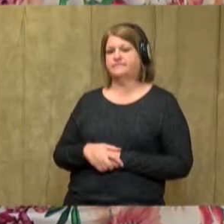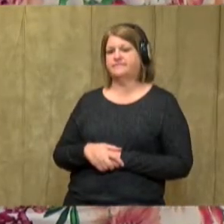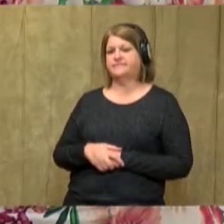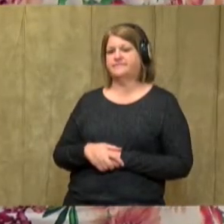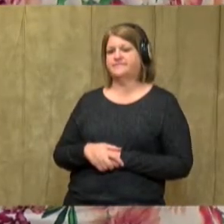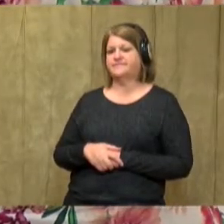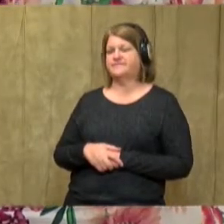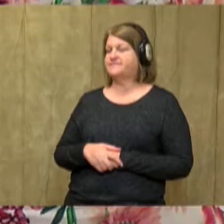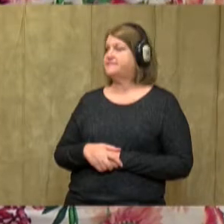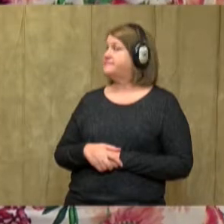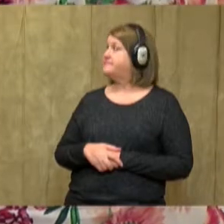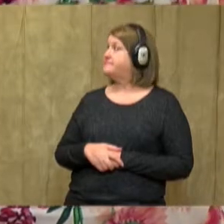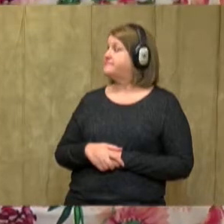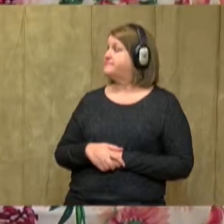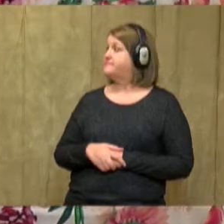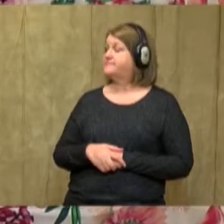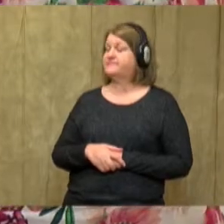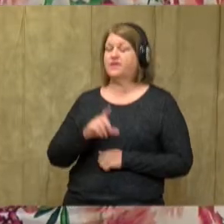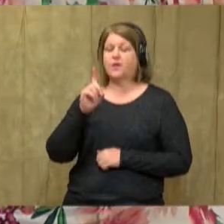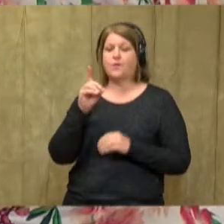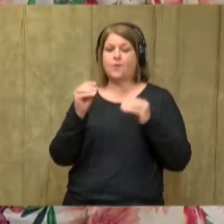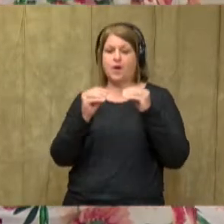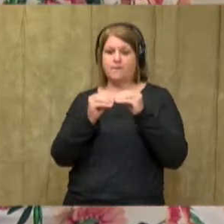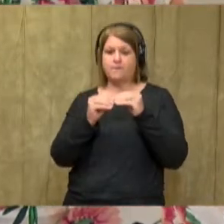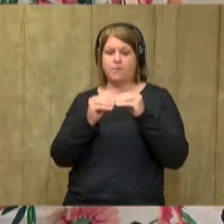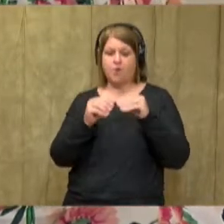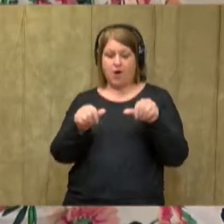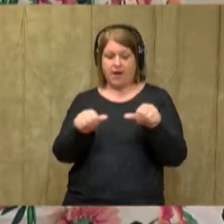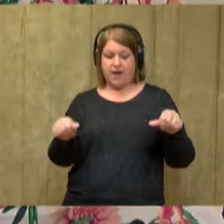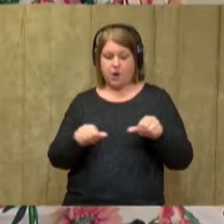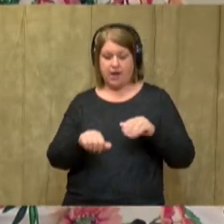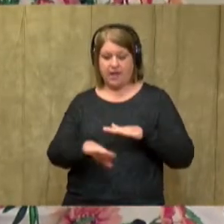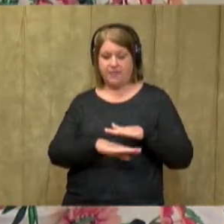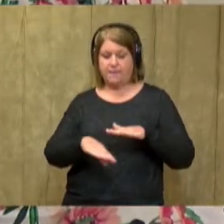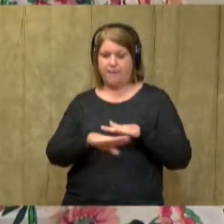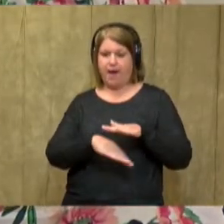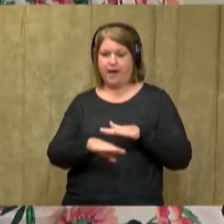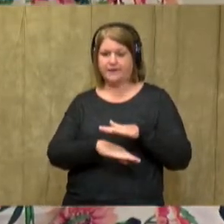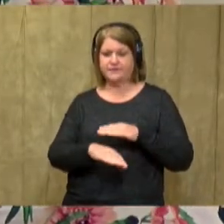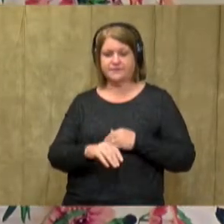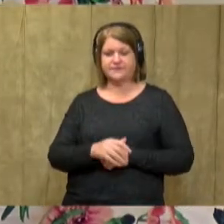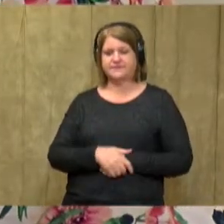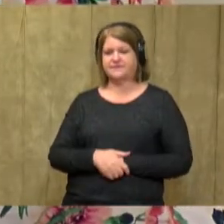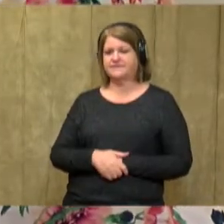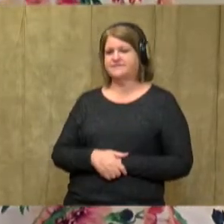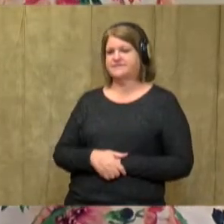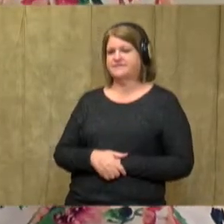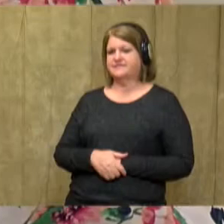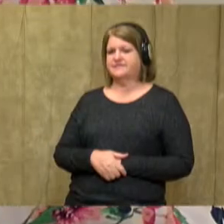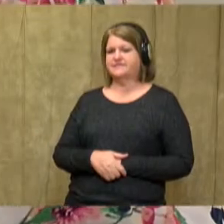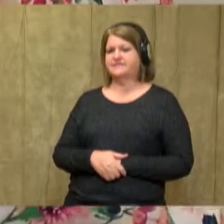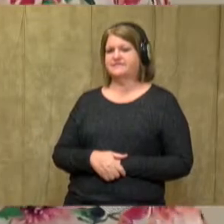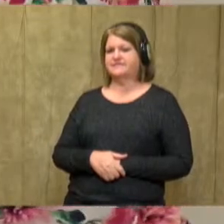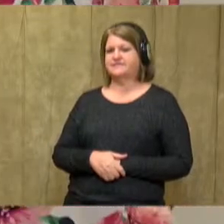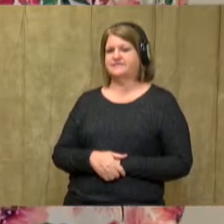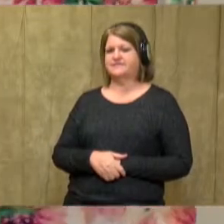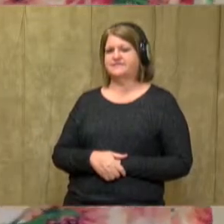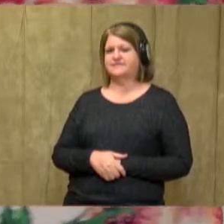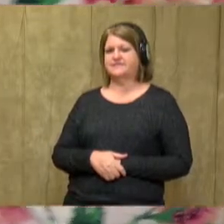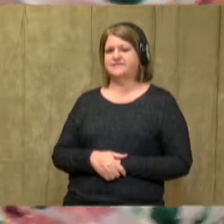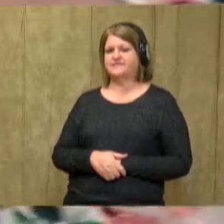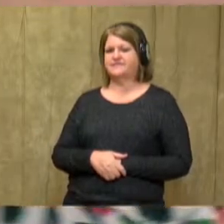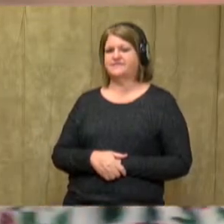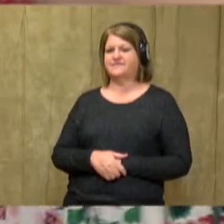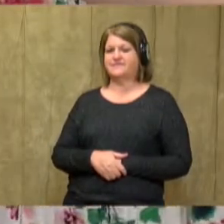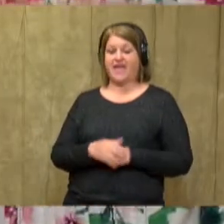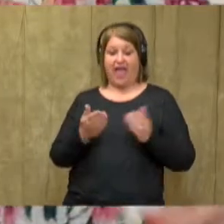All right. And then one more little spot at the bottom. There we go. All right,